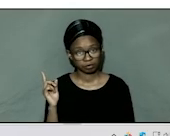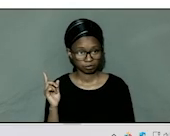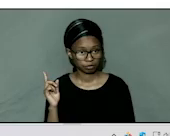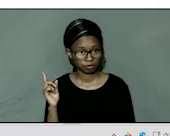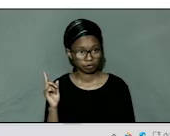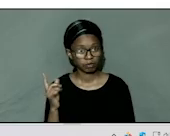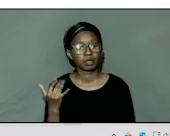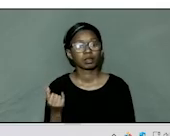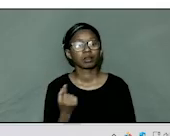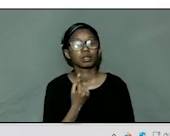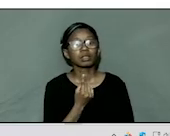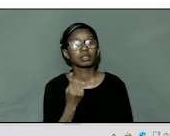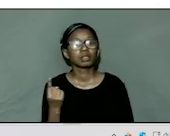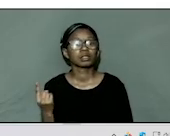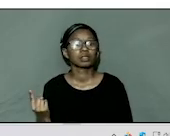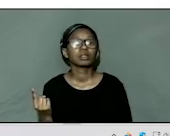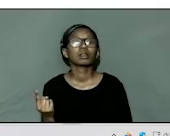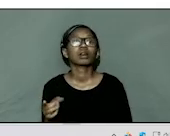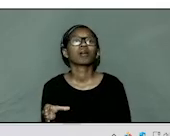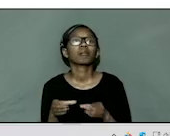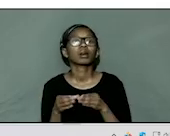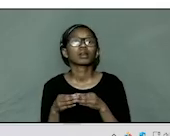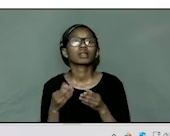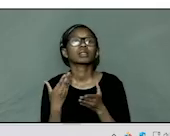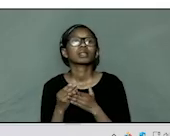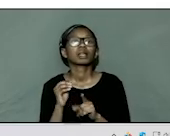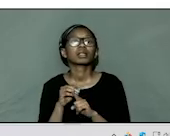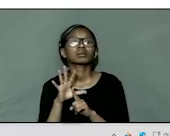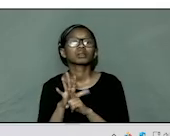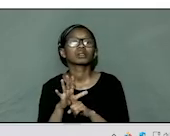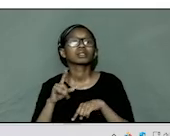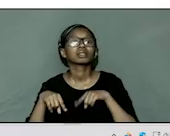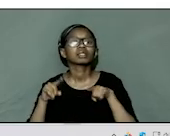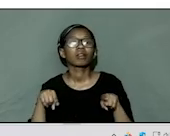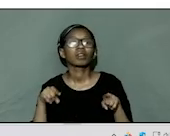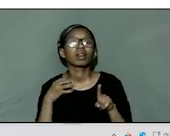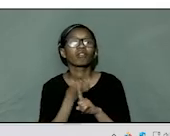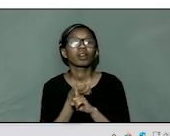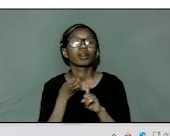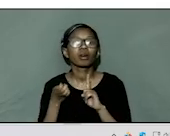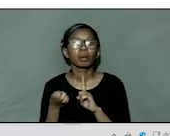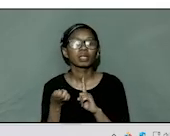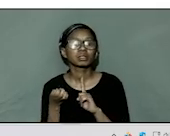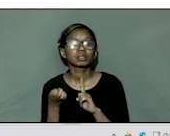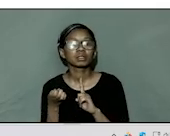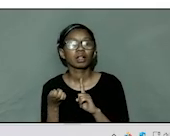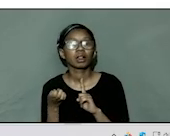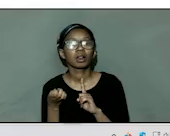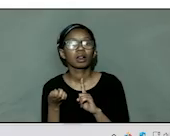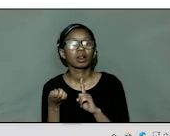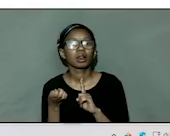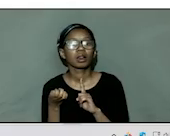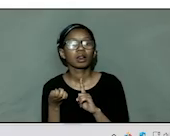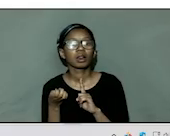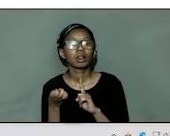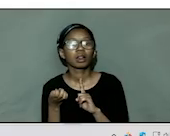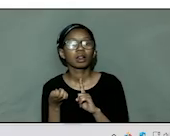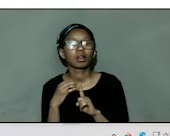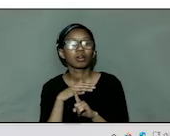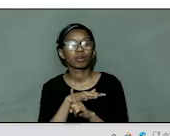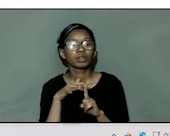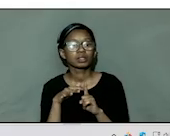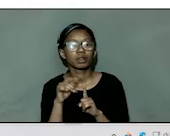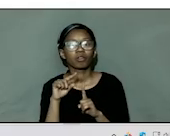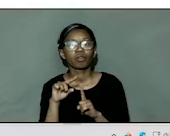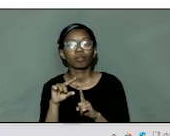So each population will be exposed to different environmental conditions on the three what? Continents. You just don't leave